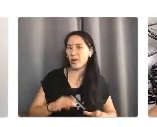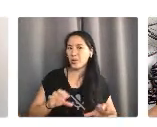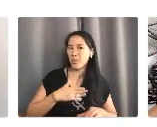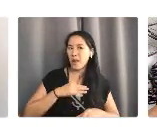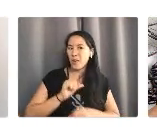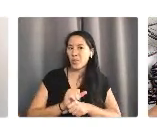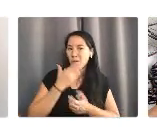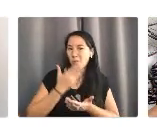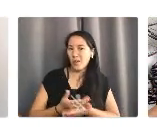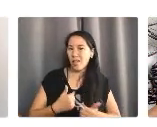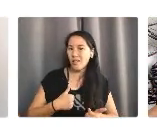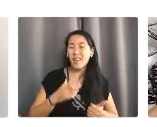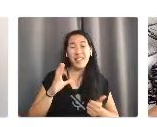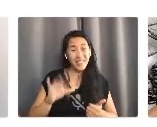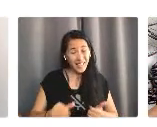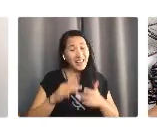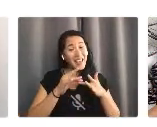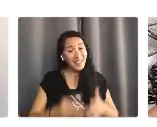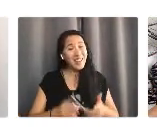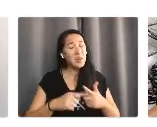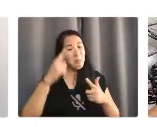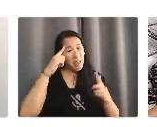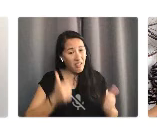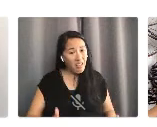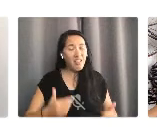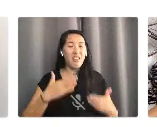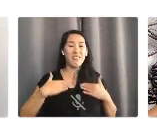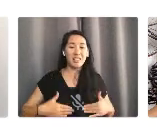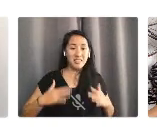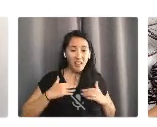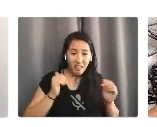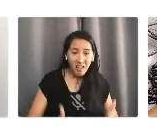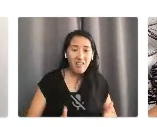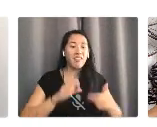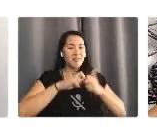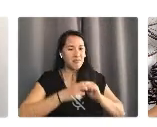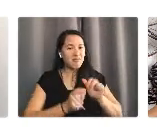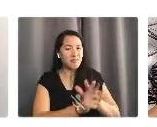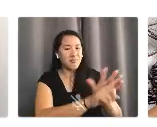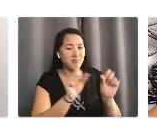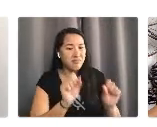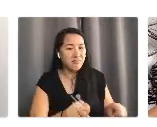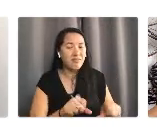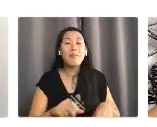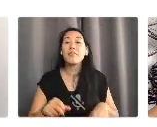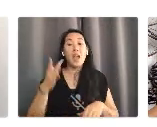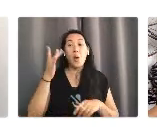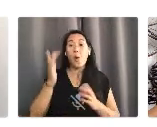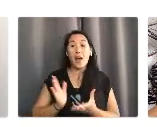being, it leads to physical declines in health and mental and emotional problems as well. Now, I bring all of this